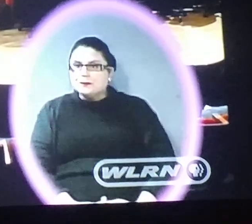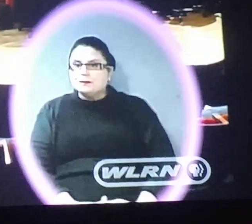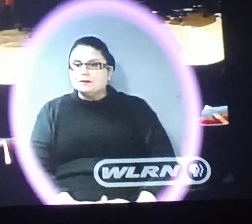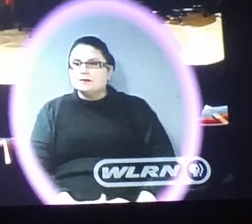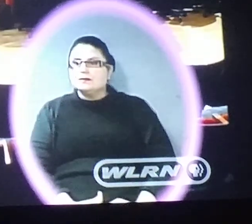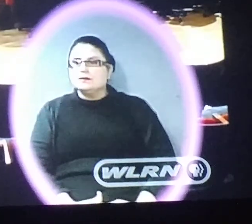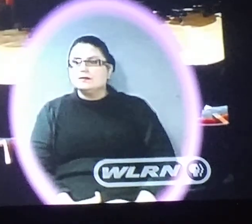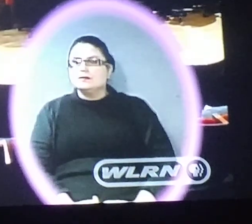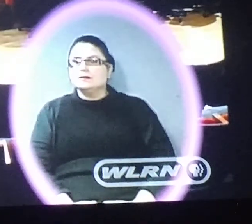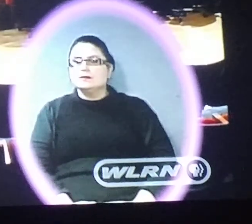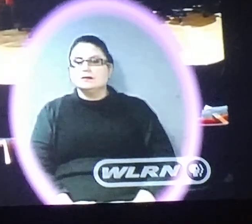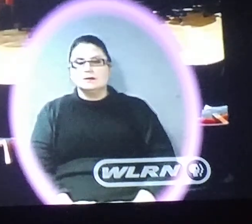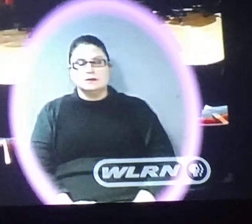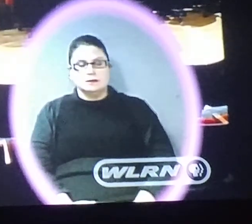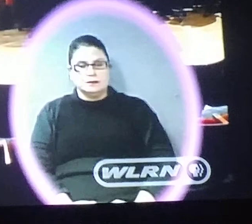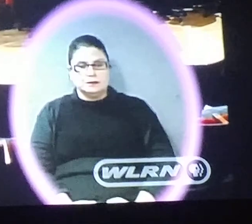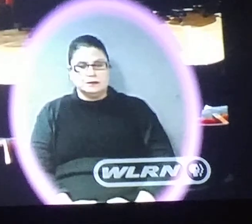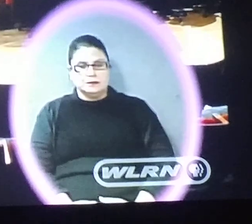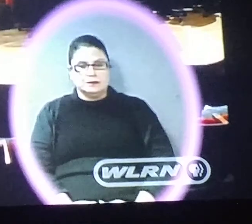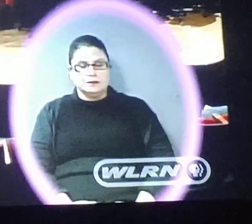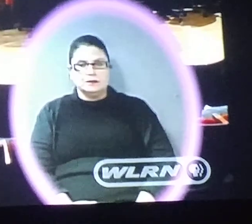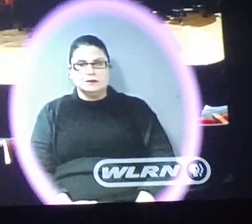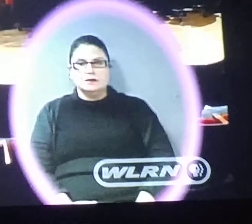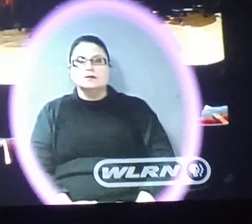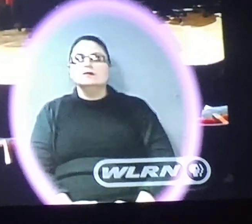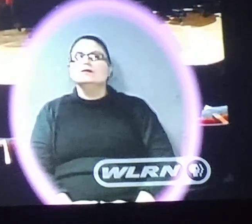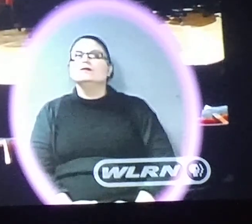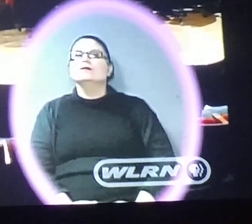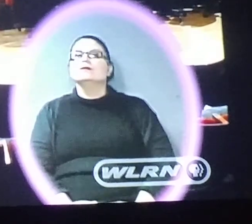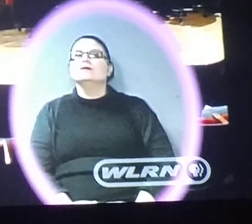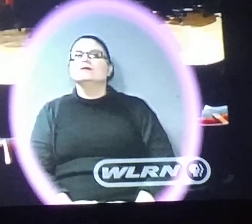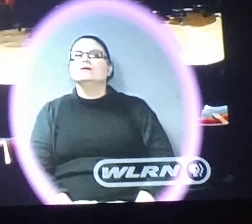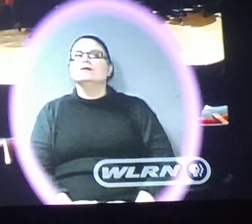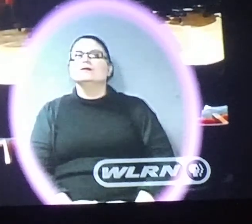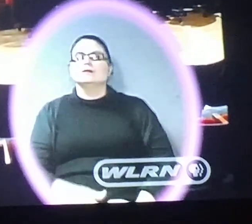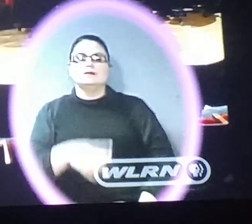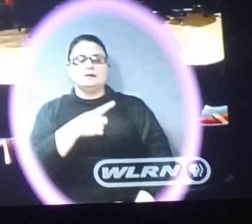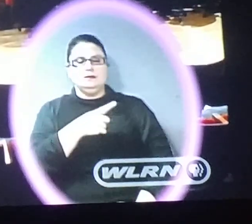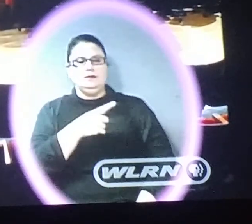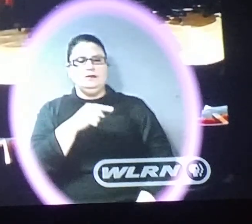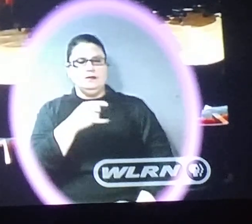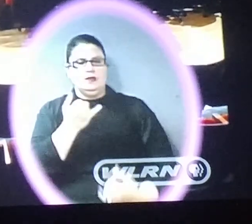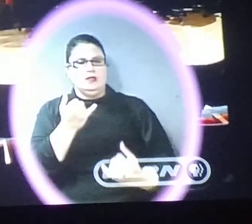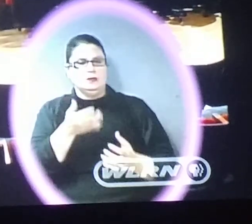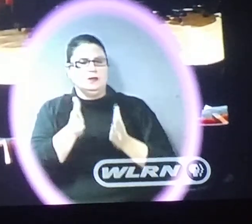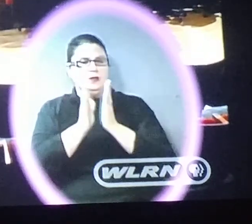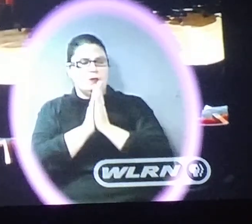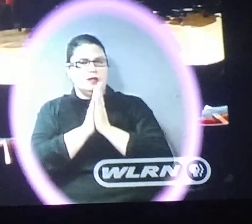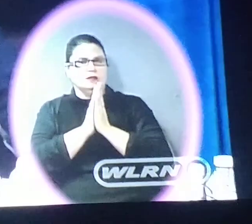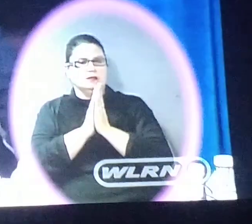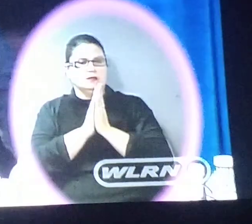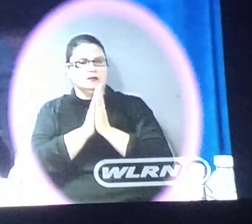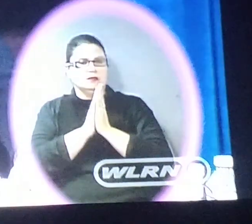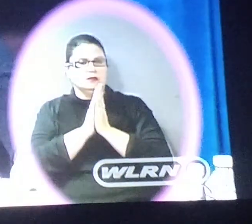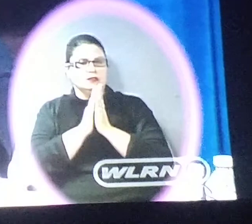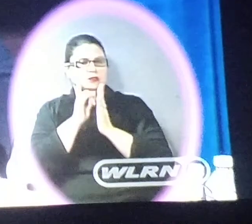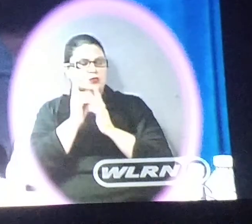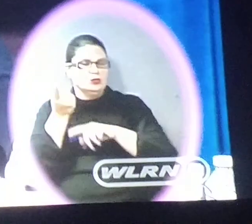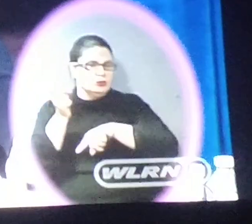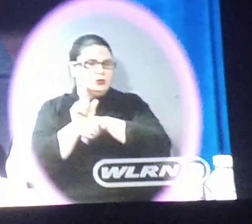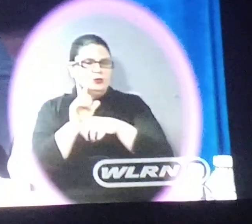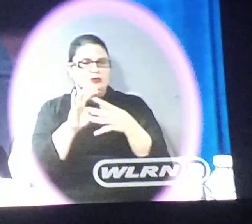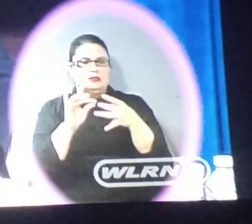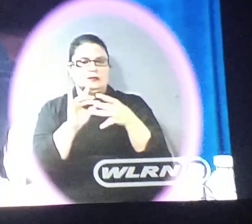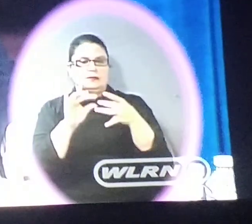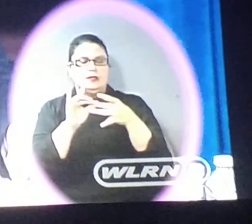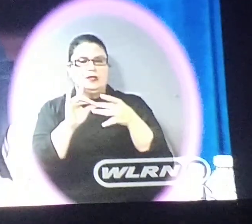Well, I believe that this request was given to staff earlier on this afternoon. So this is something that may